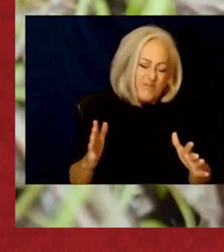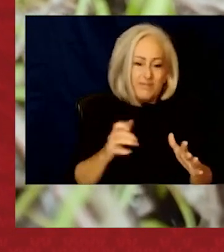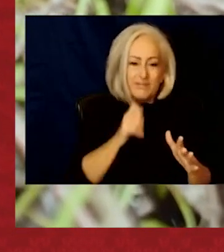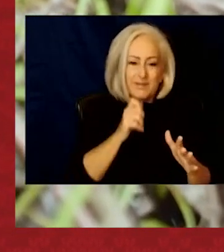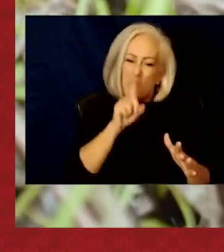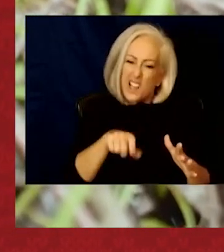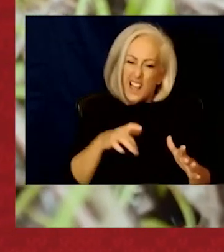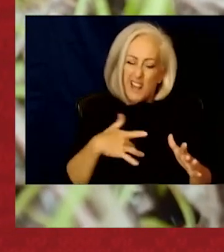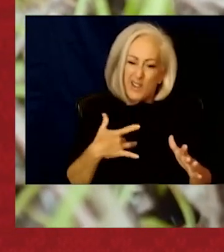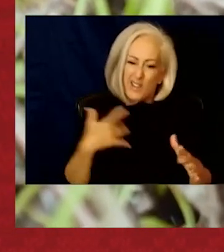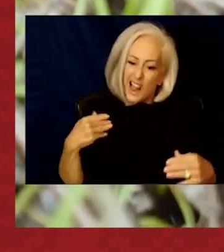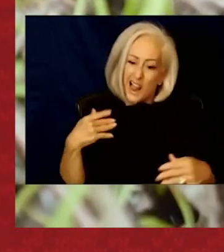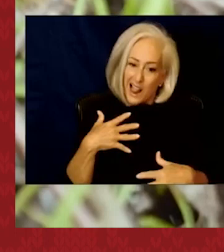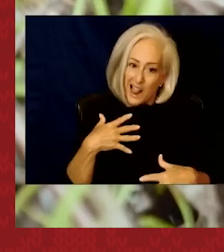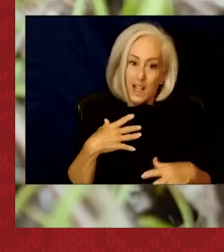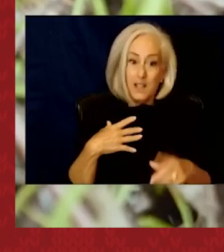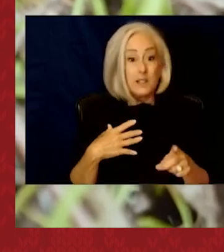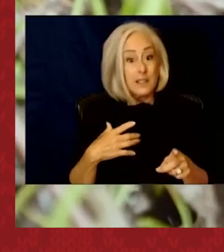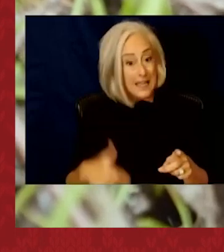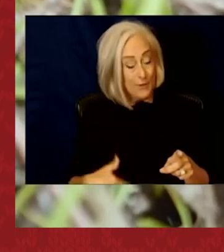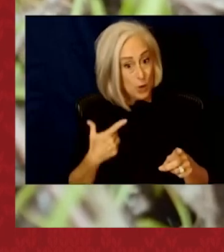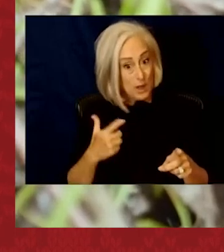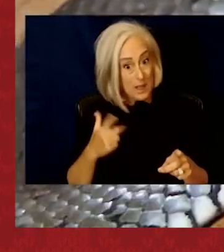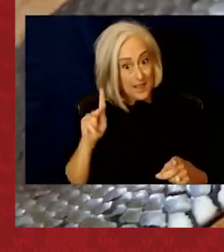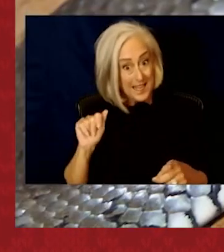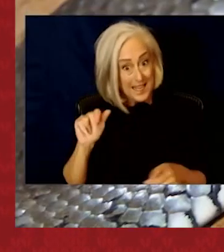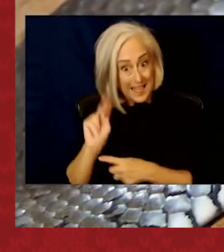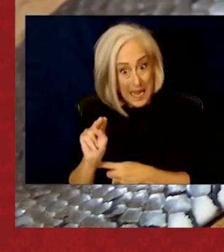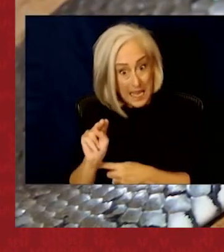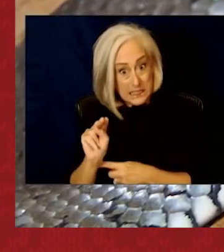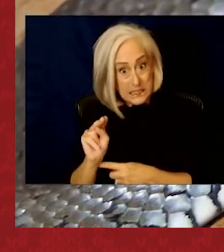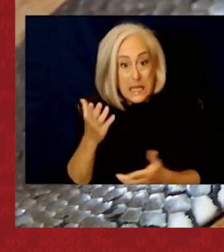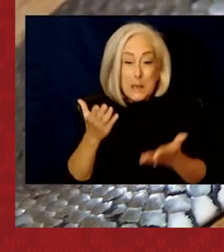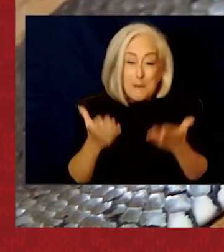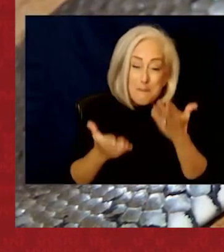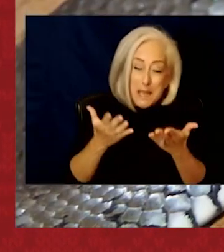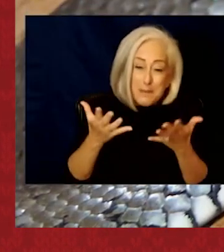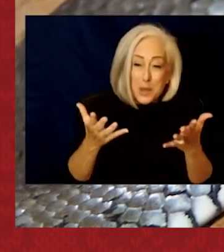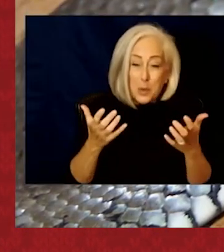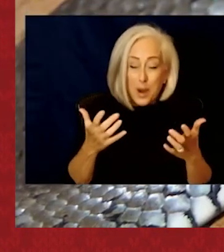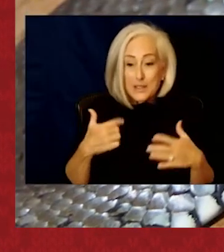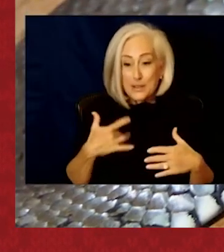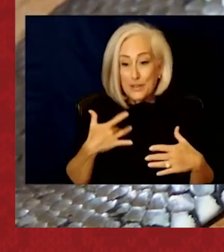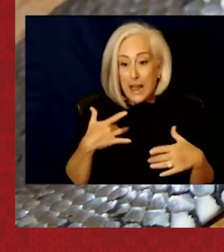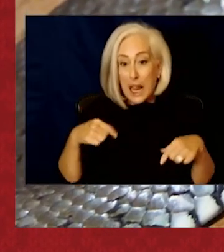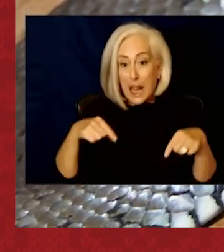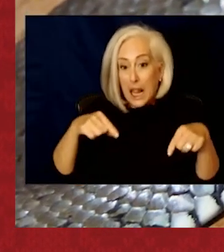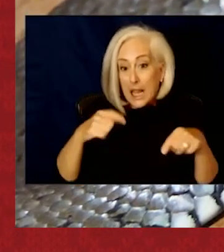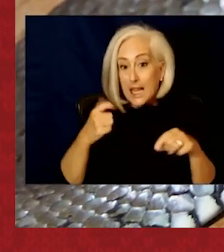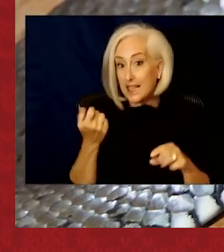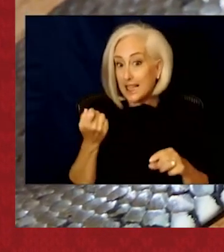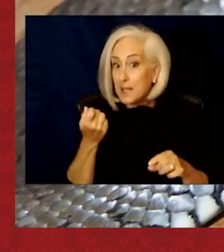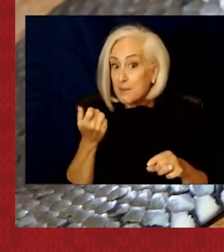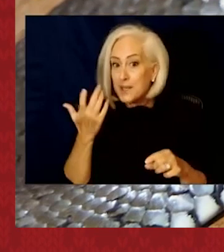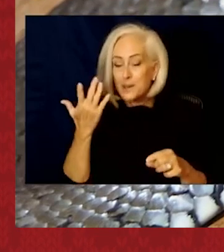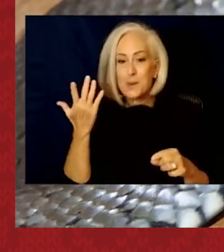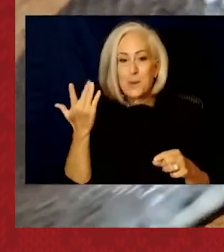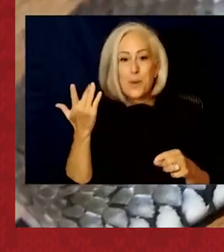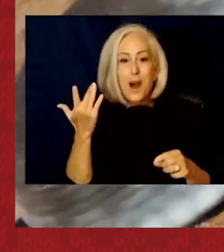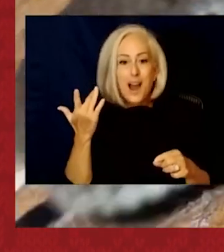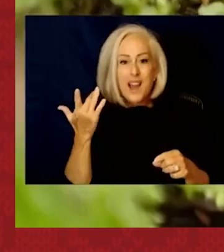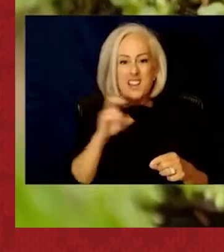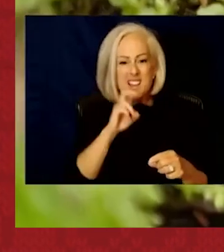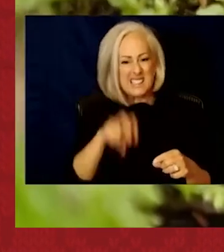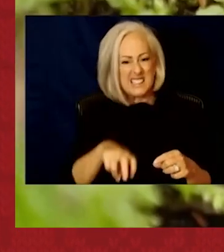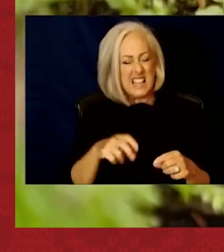live in Kansas, you are likely, though, to maybe want to cringe some because sometimes snakes get a bad rap. Joining us here in the